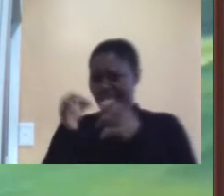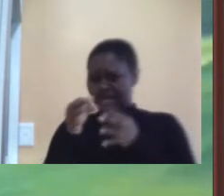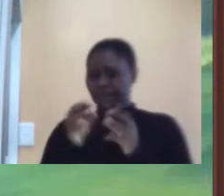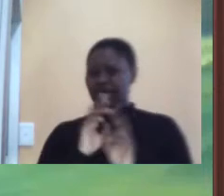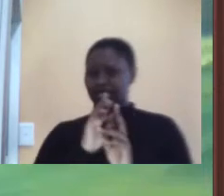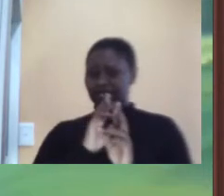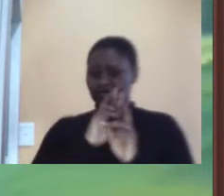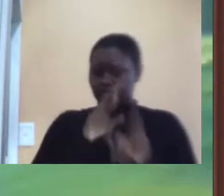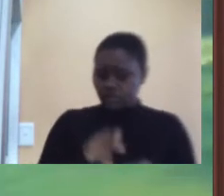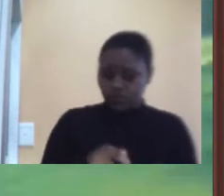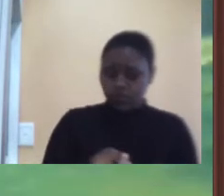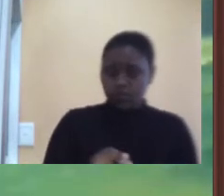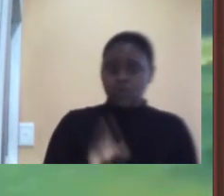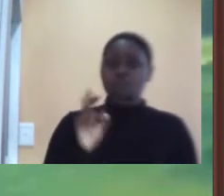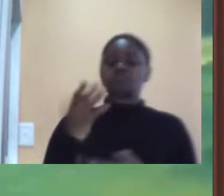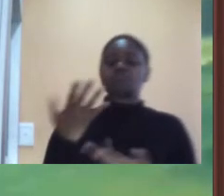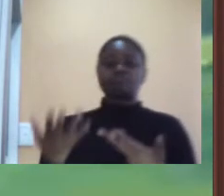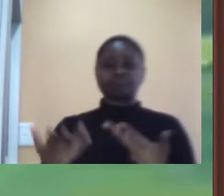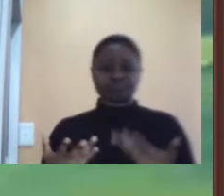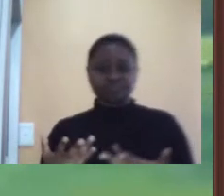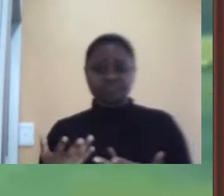respond,